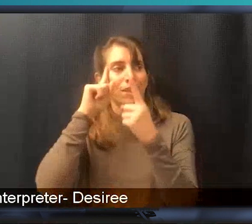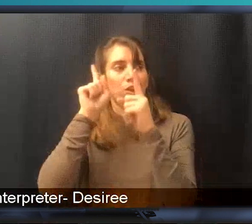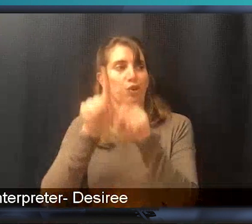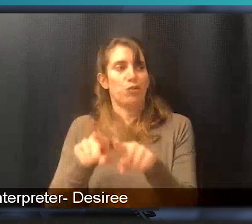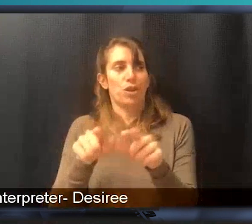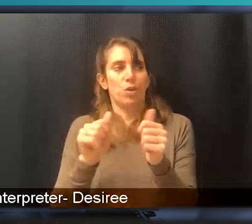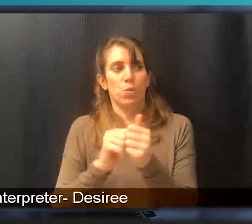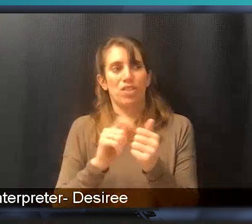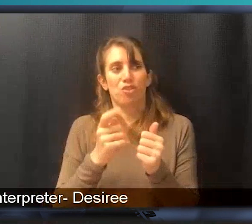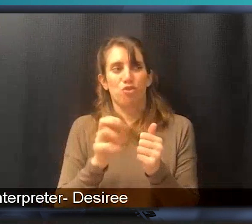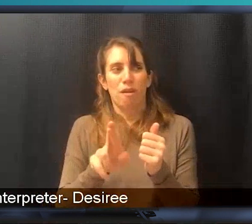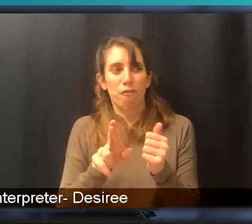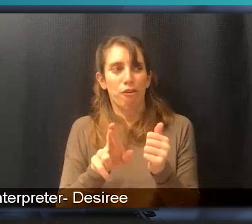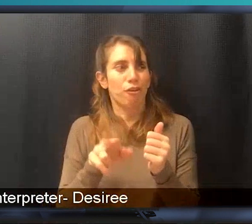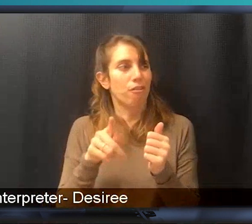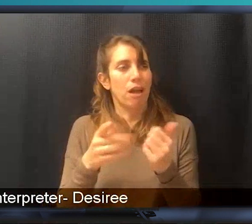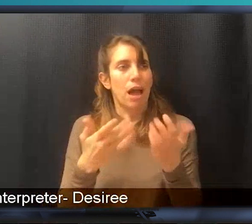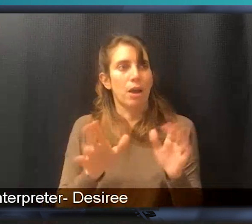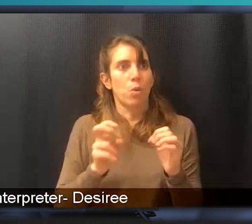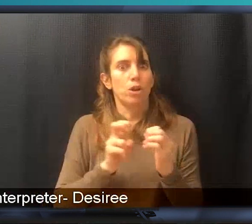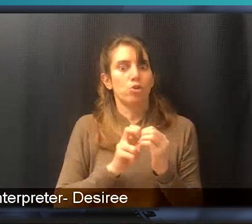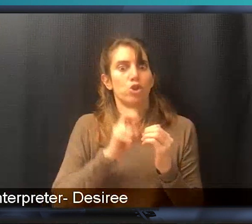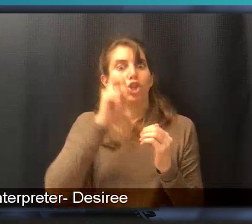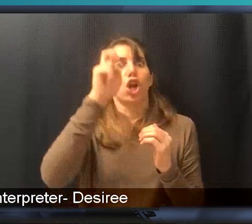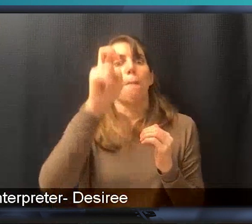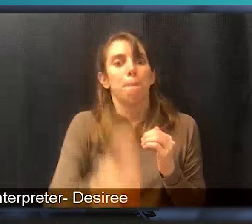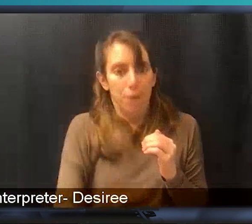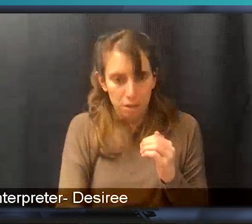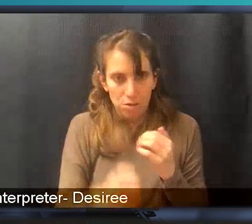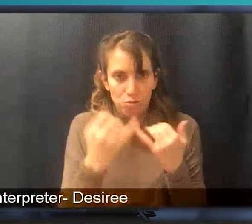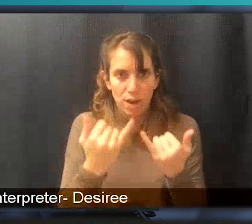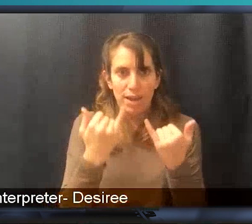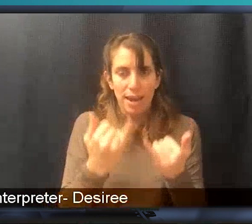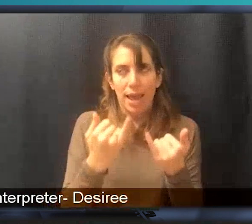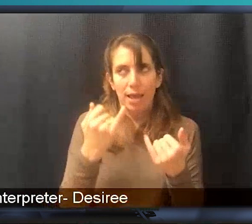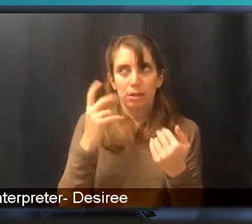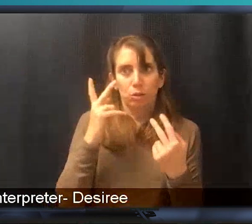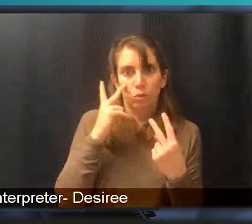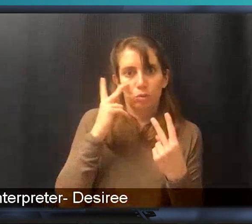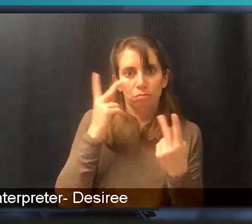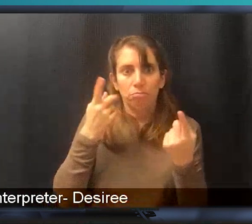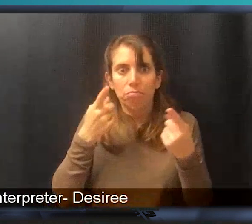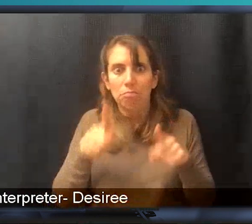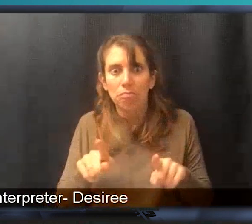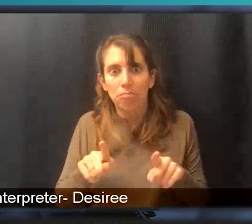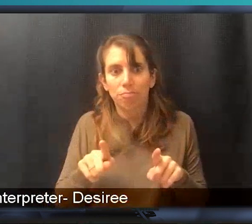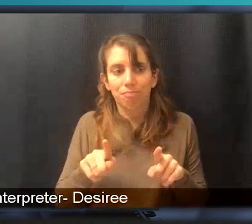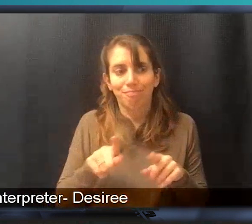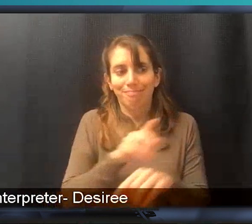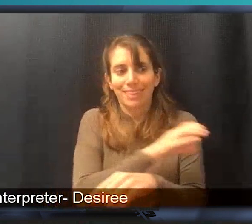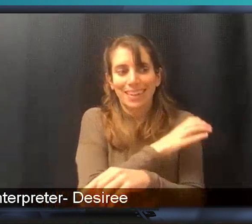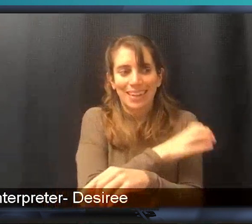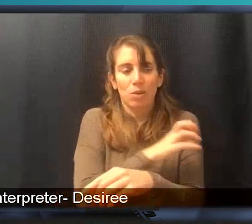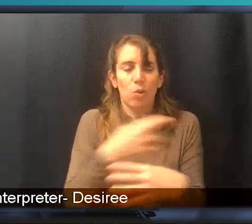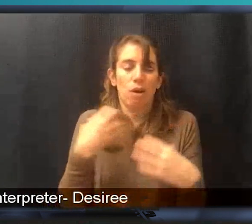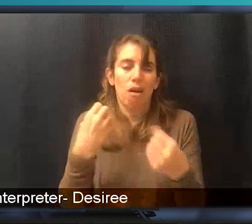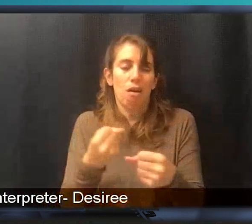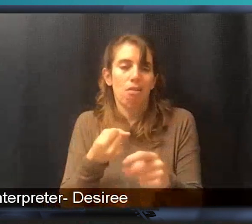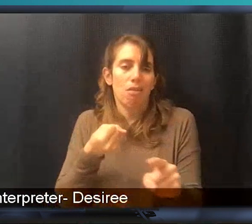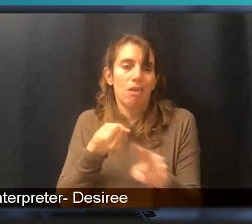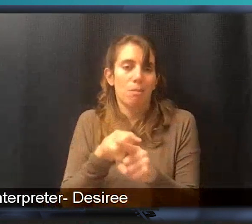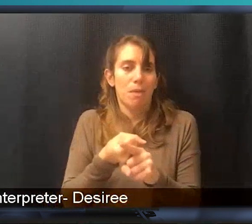in wanting to jump to conclusions about any of the sort of clinical or public health implications about our vaccines or our